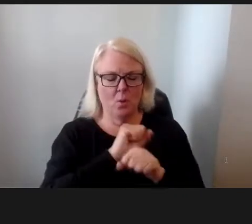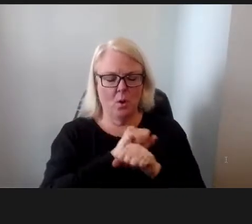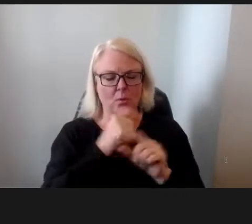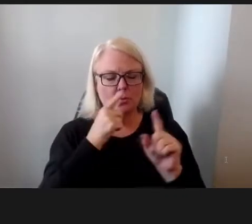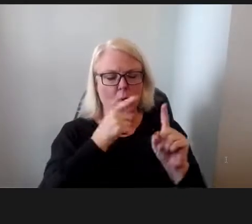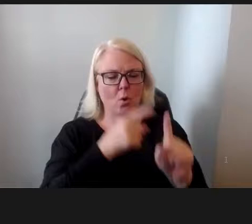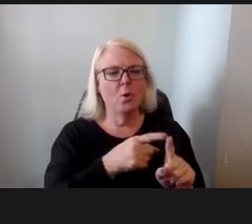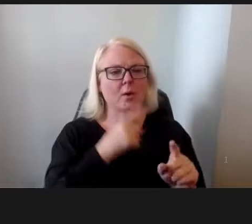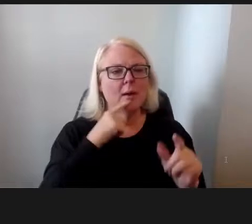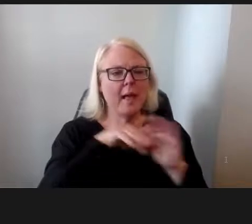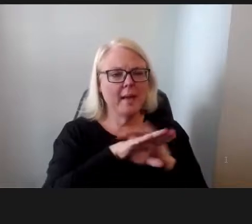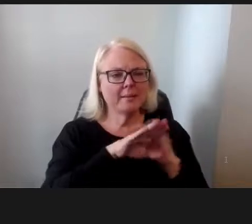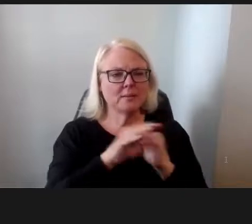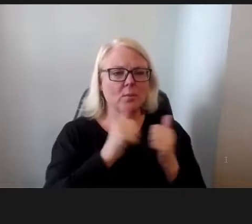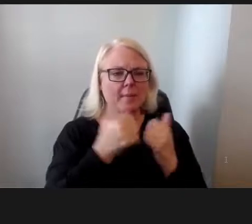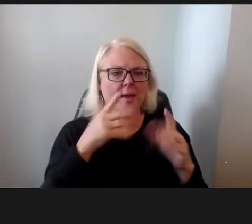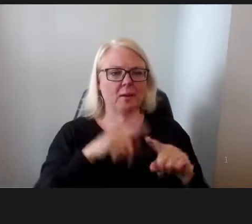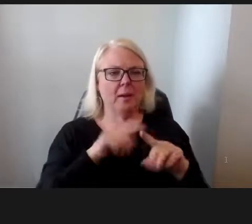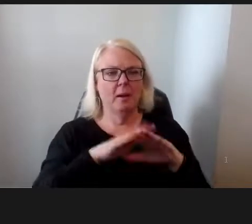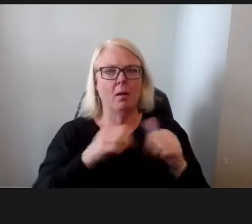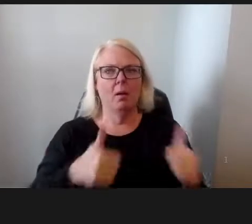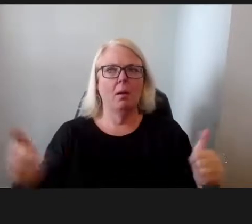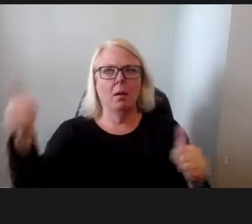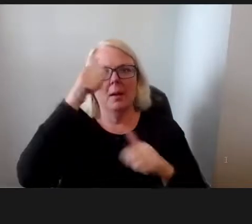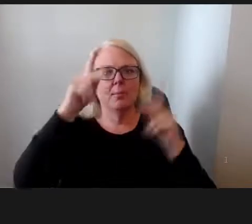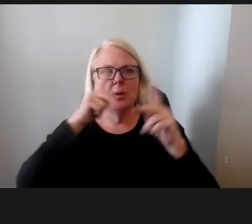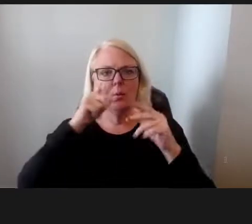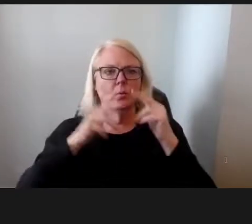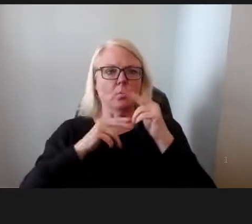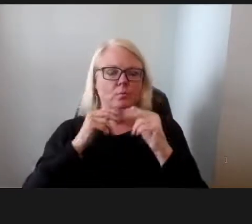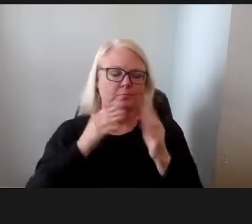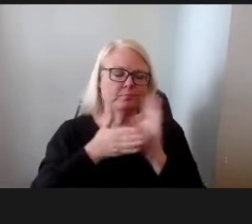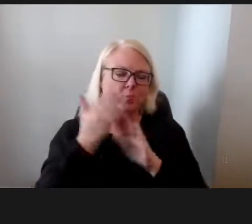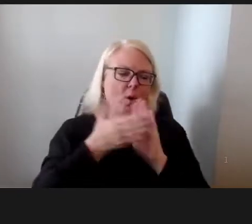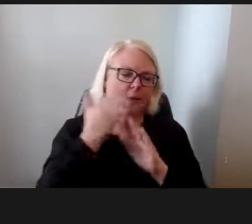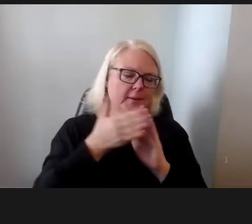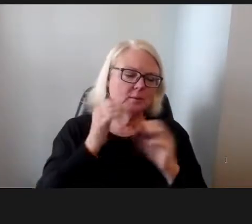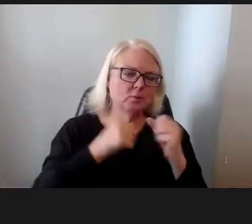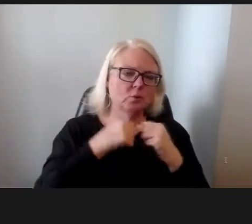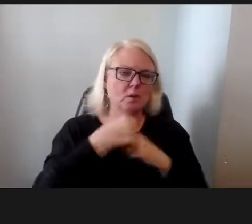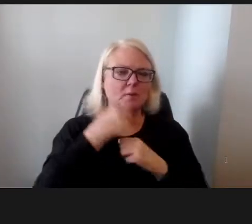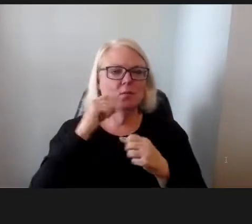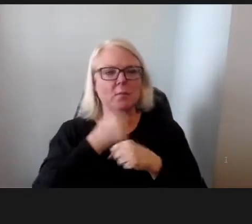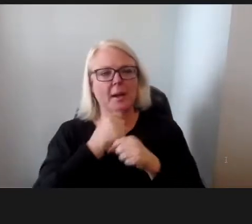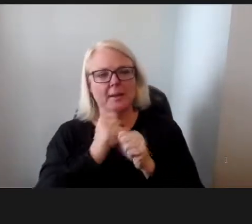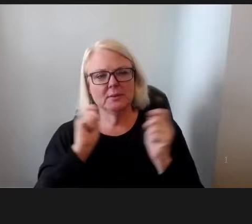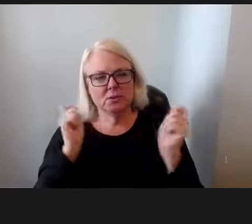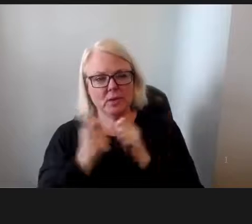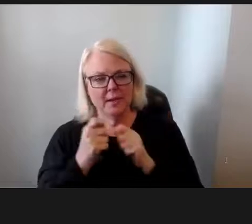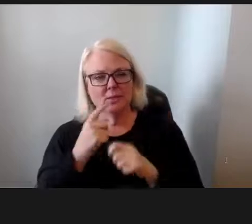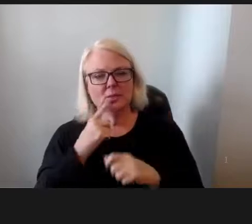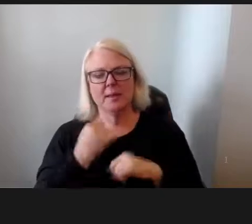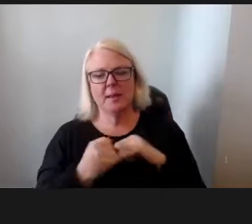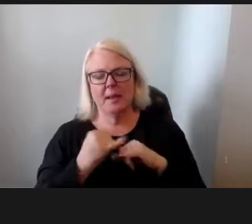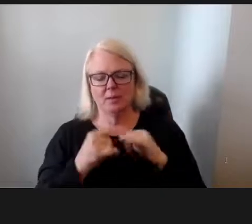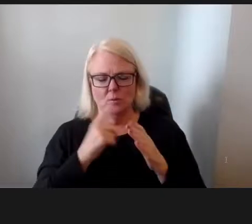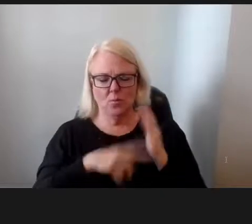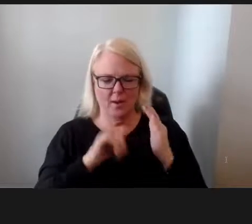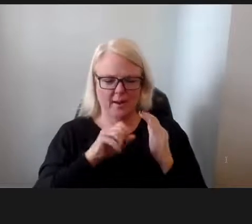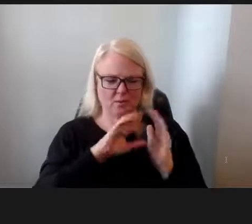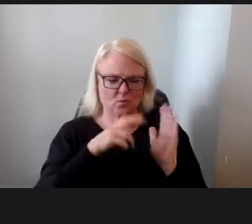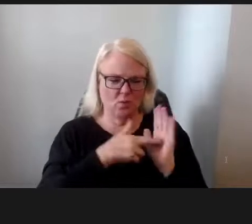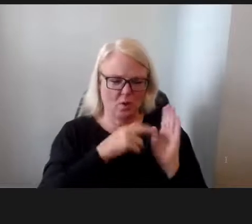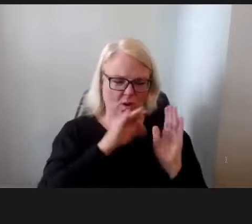without having to depend on the higher ups and those who run structures to create change? And then lastly, what is the role of an